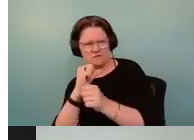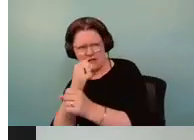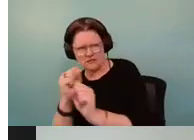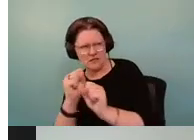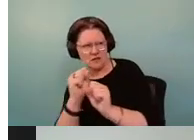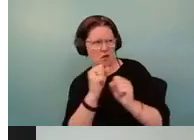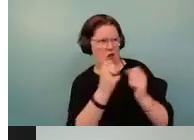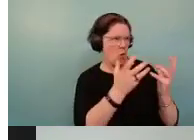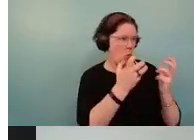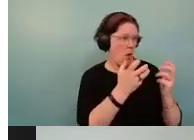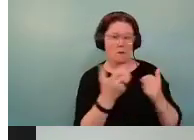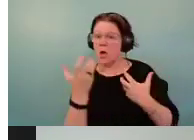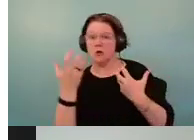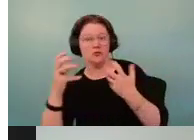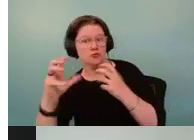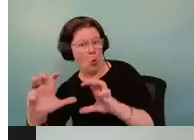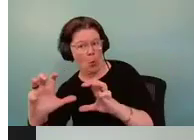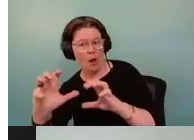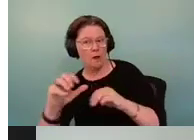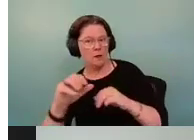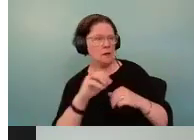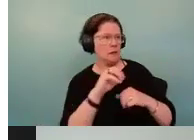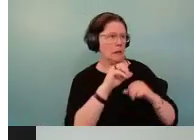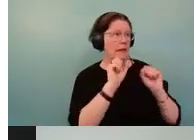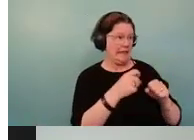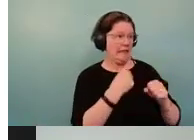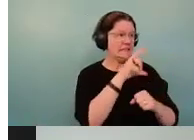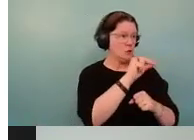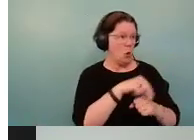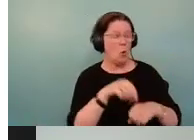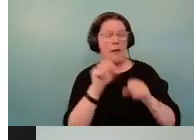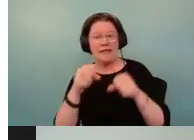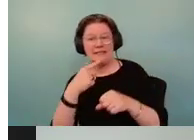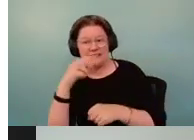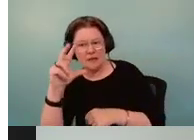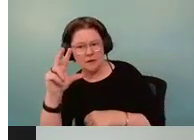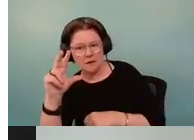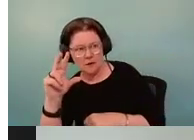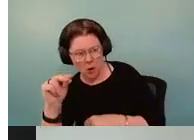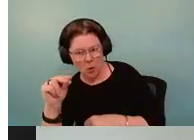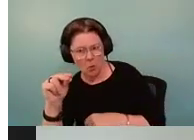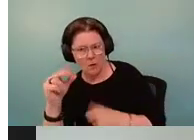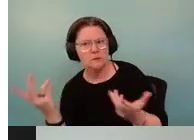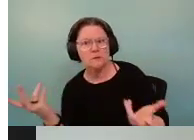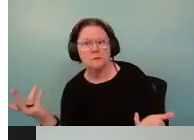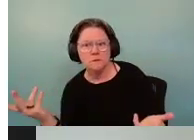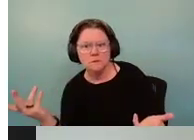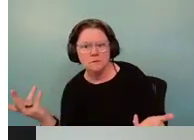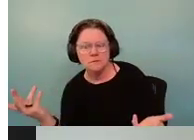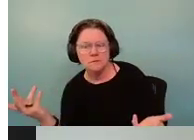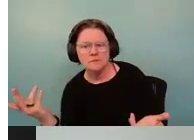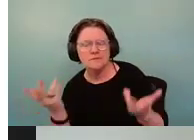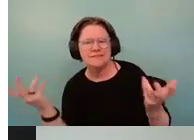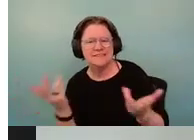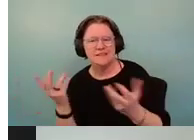to choose not to be in that situation, or to know to get away from a situation, then we're teaching them